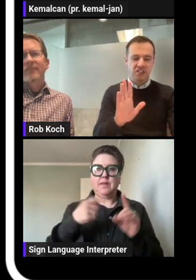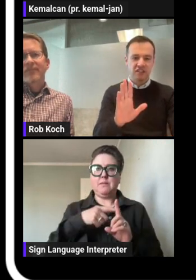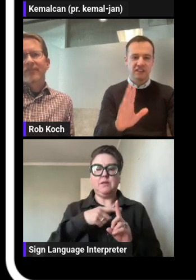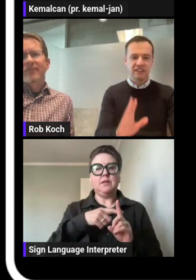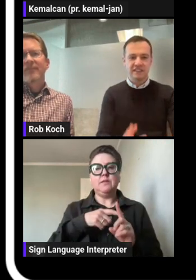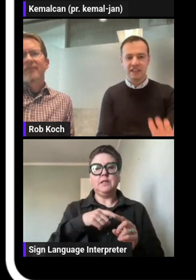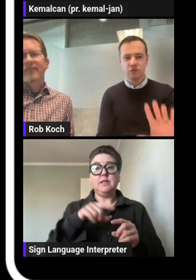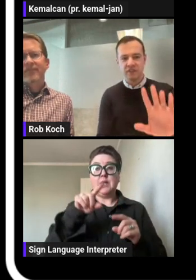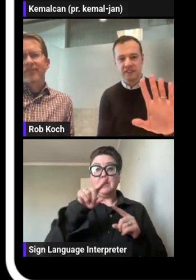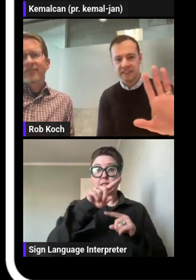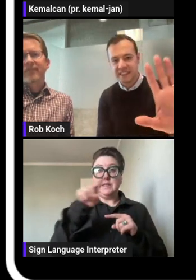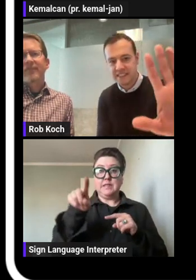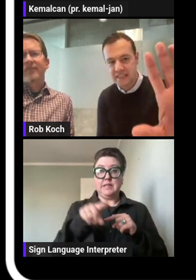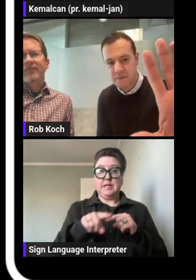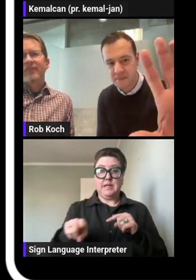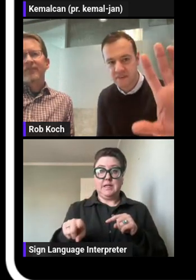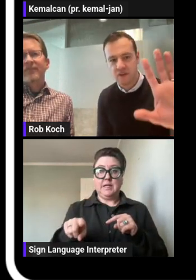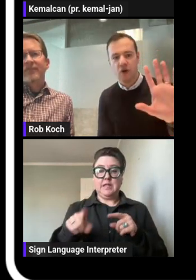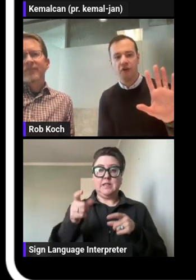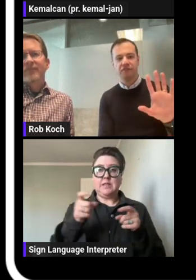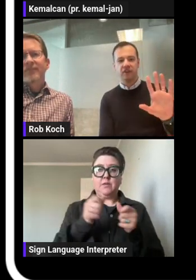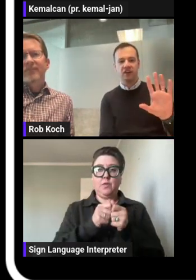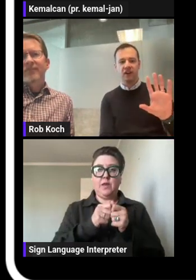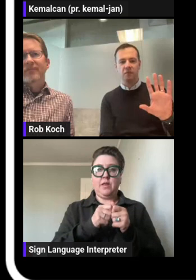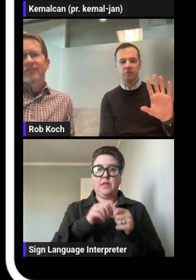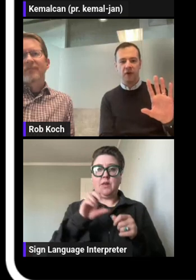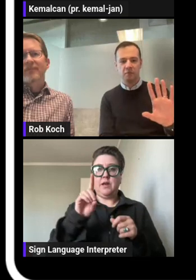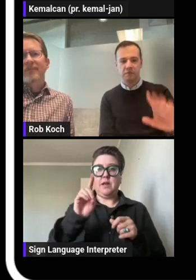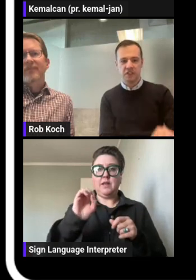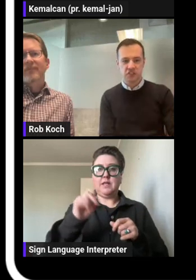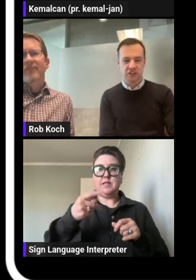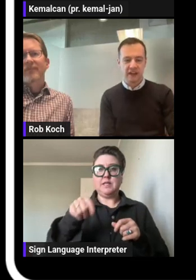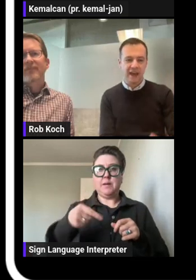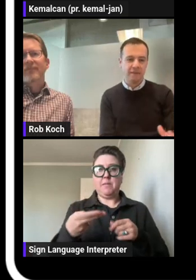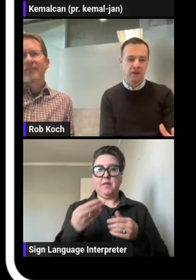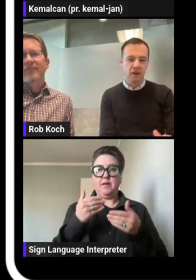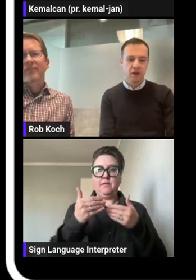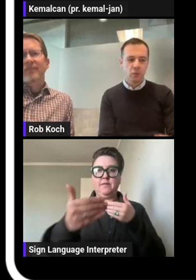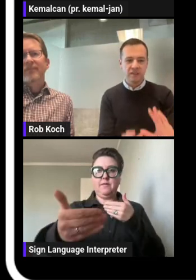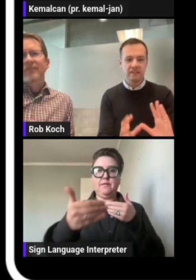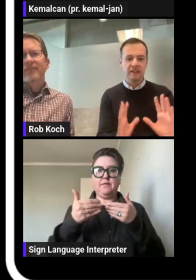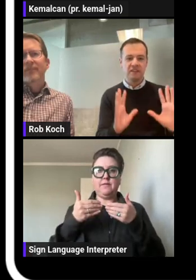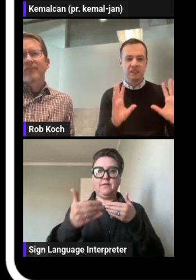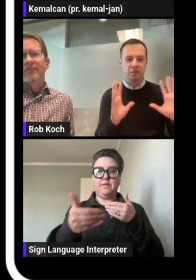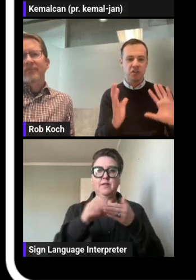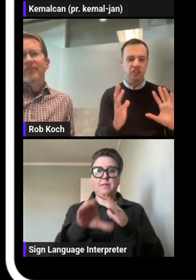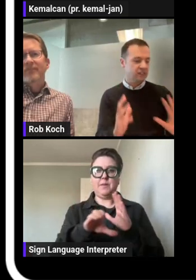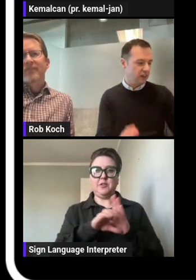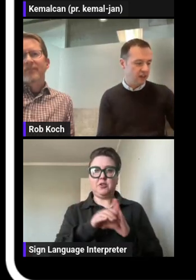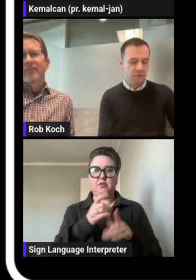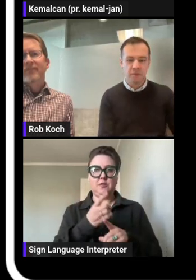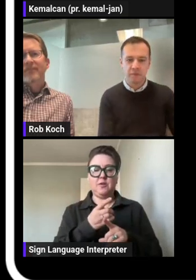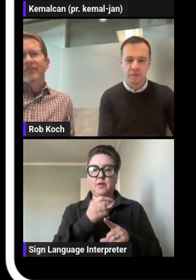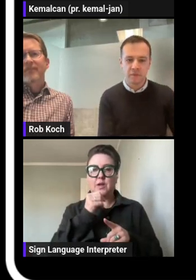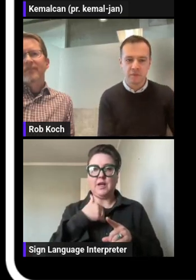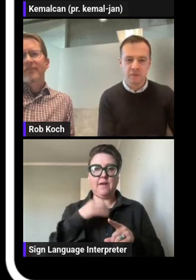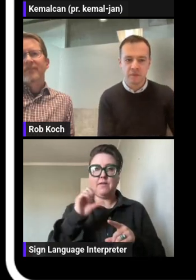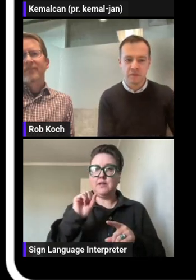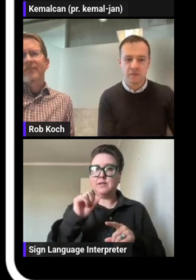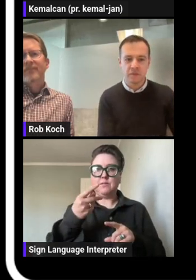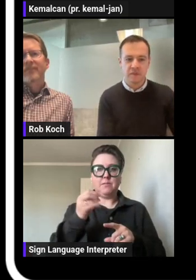you can imagine, dealt with the depth of the picture, and we didn't have a